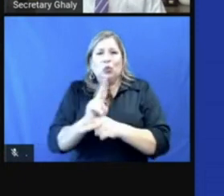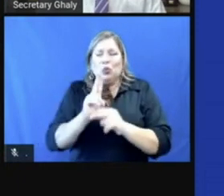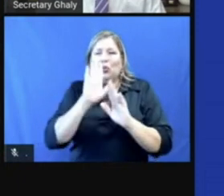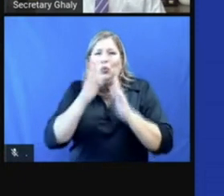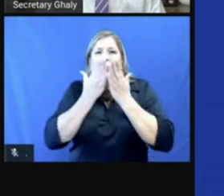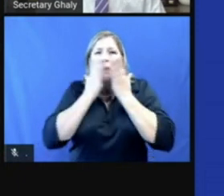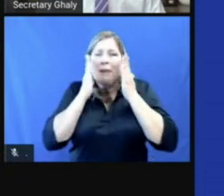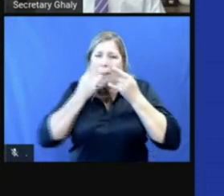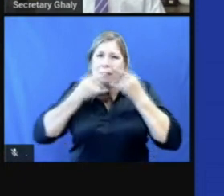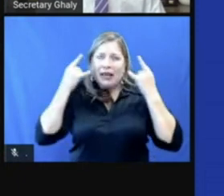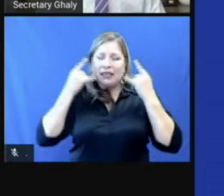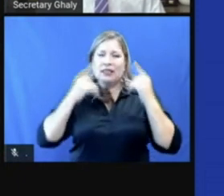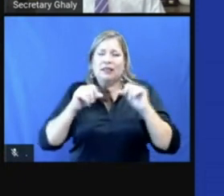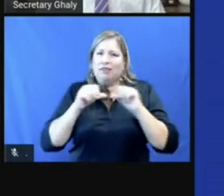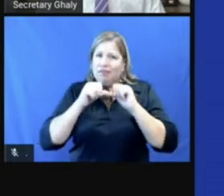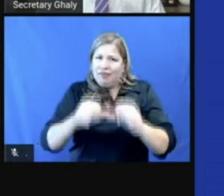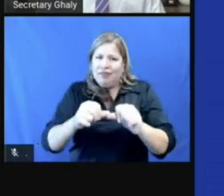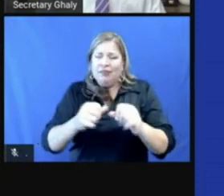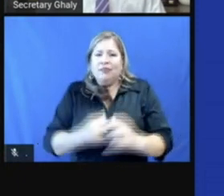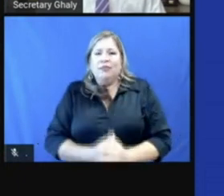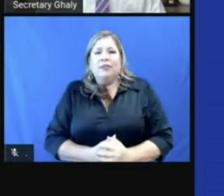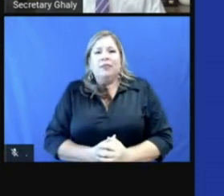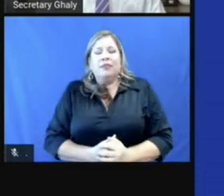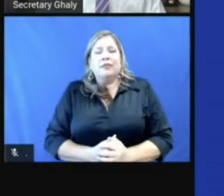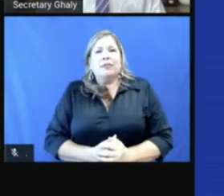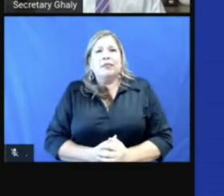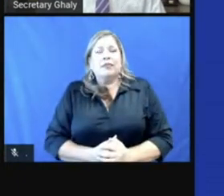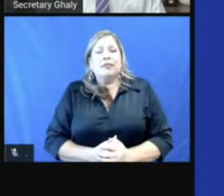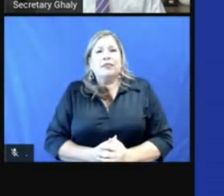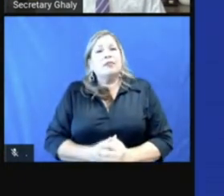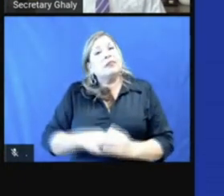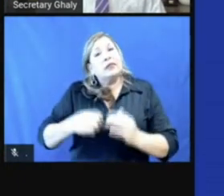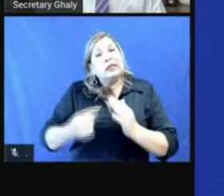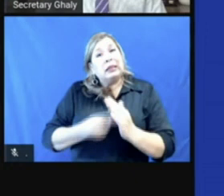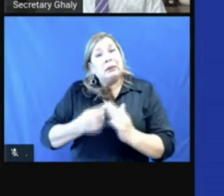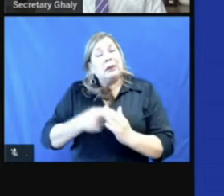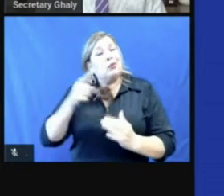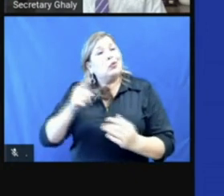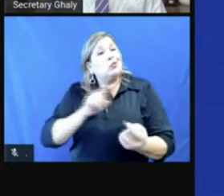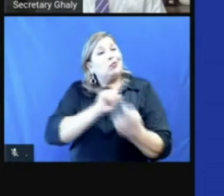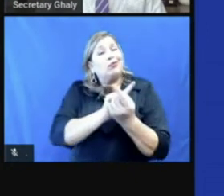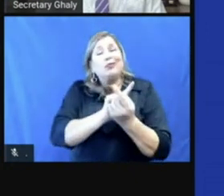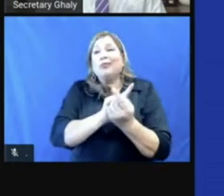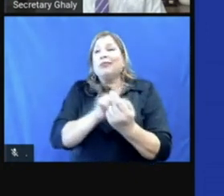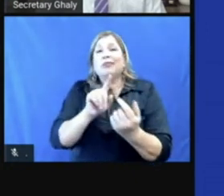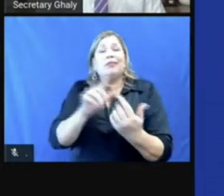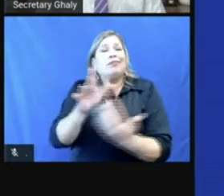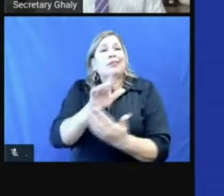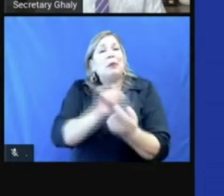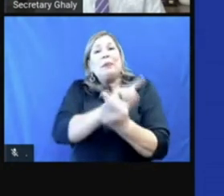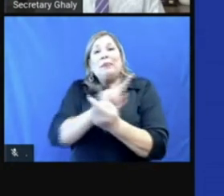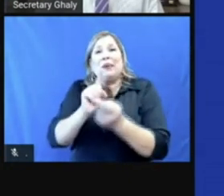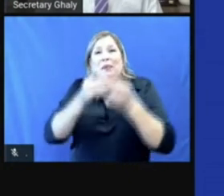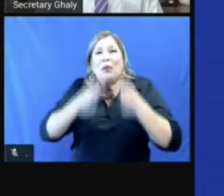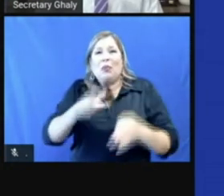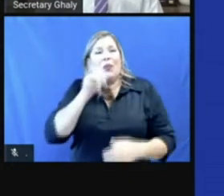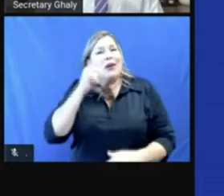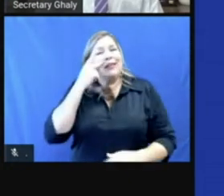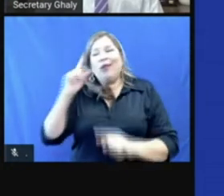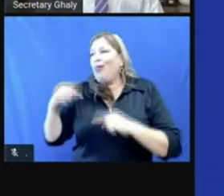risk. Activities when you're seeing people that you haven't seen in quite some time, people outside of your household. This